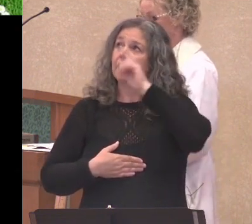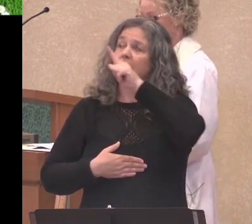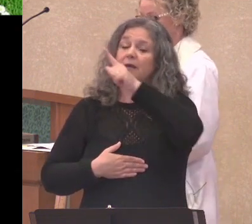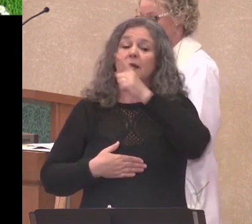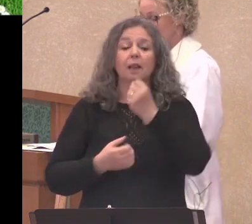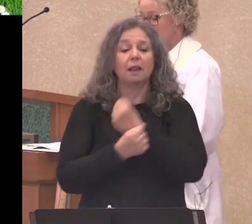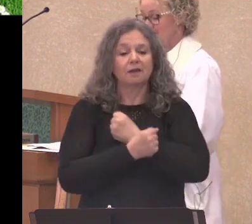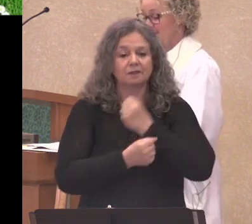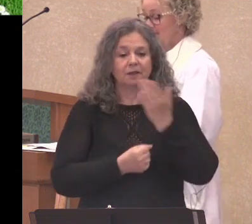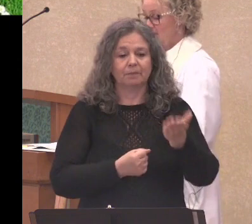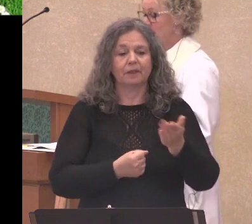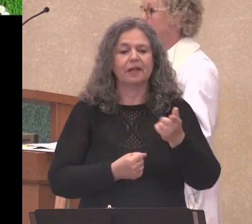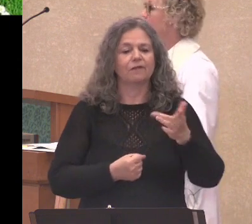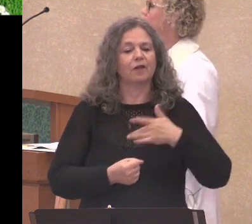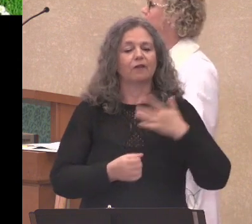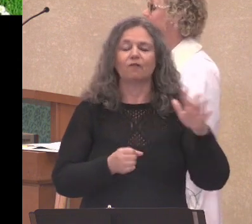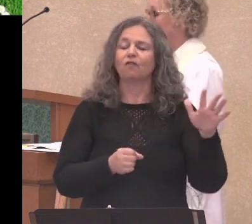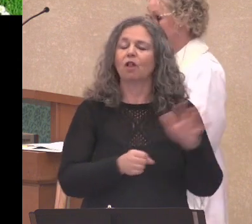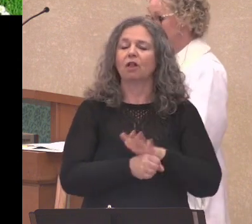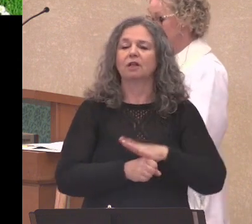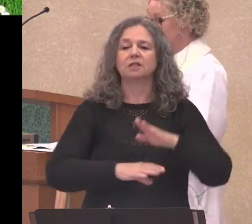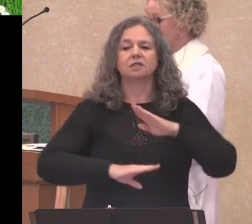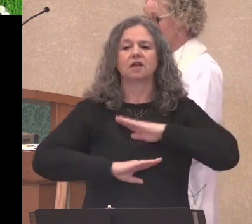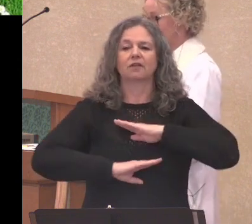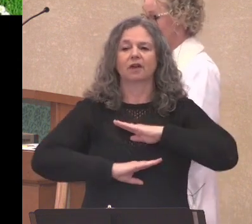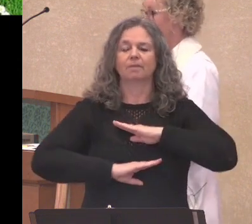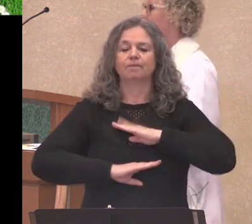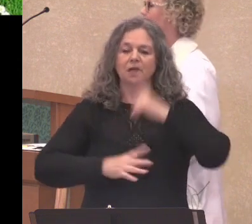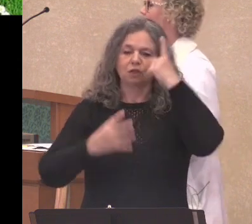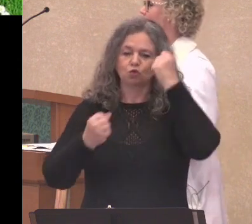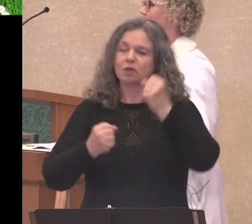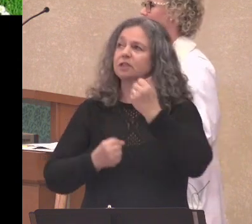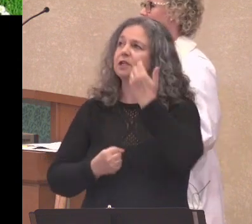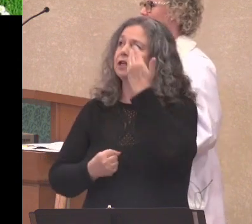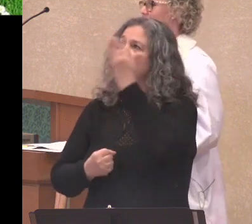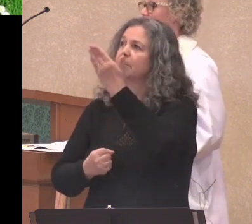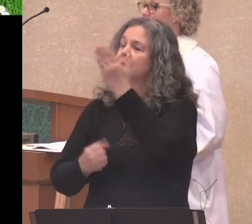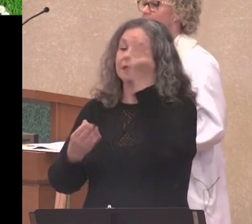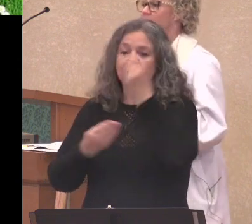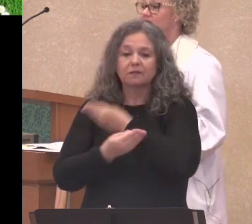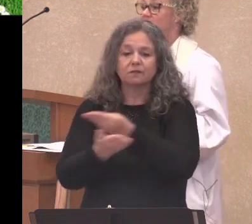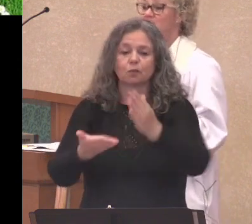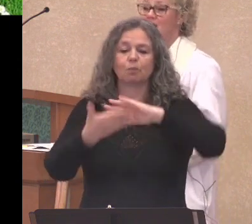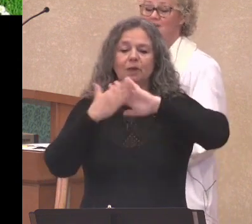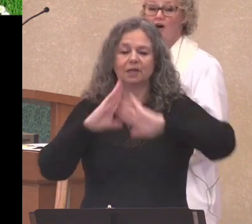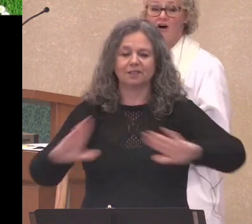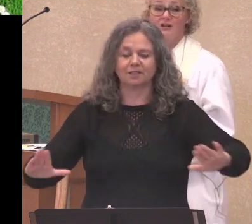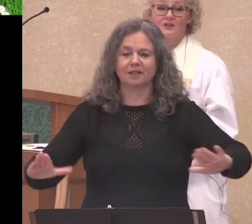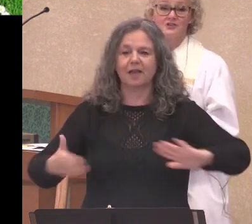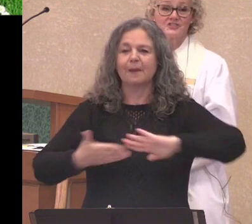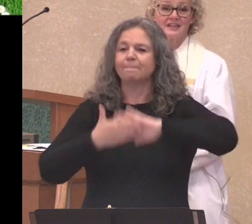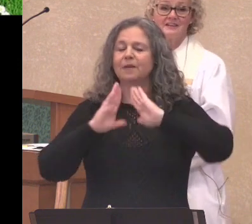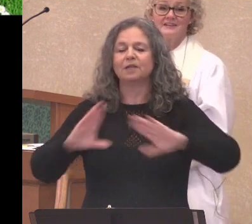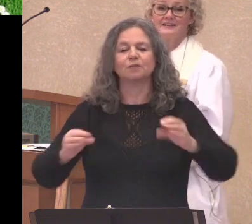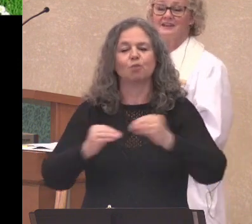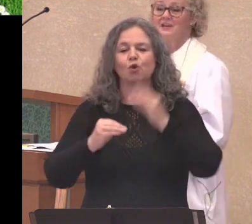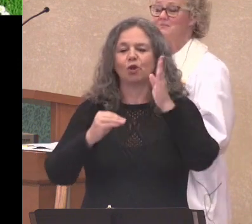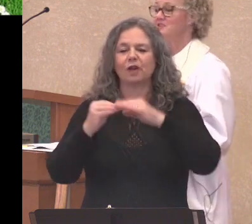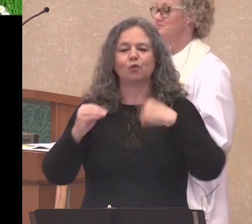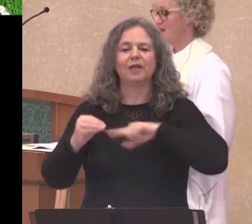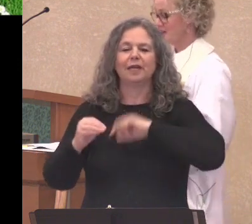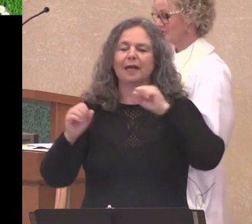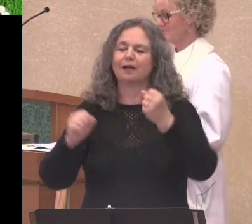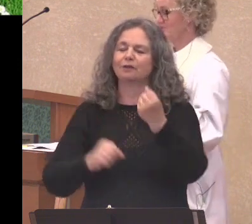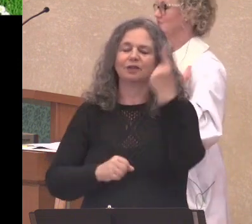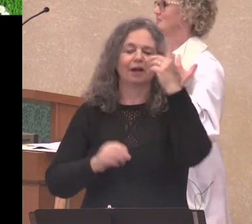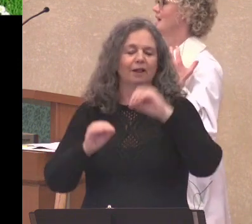them complete. And trusting this goodness is what brings peace. Peace beyond all understanding and makes